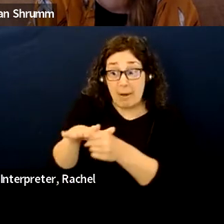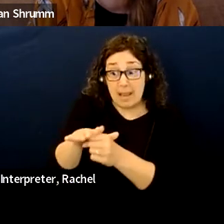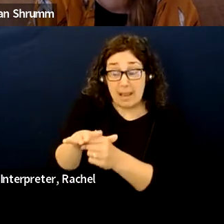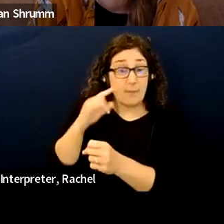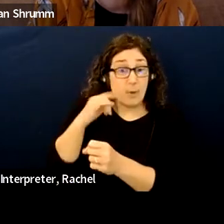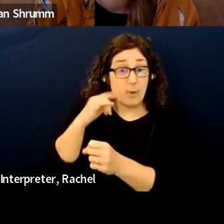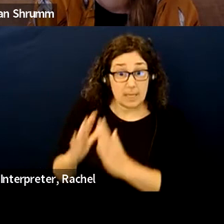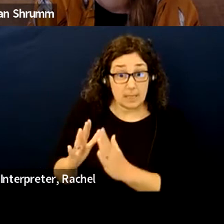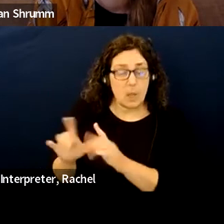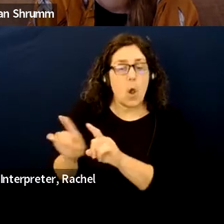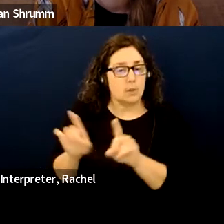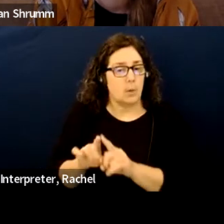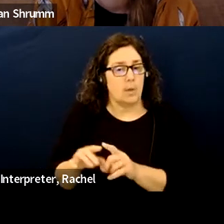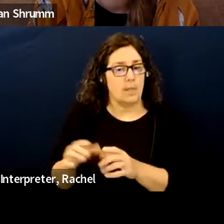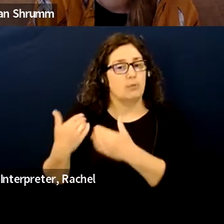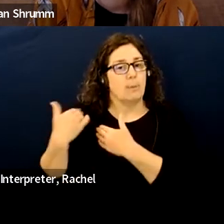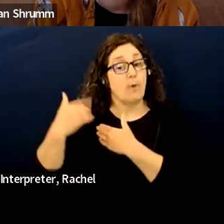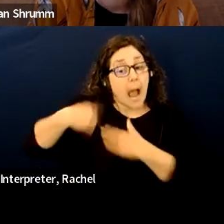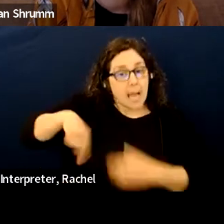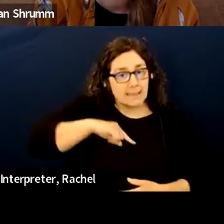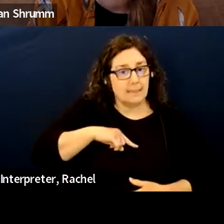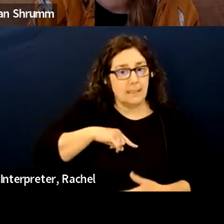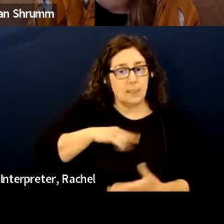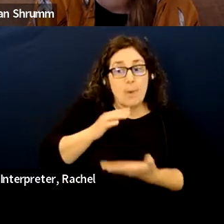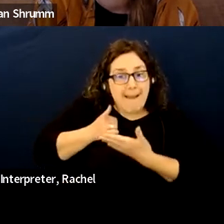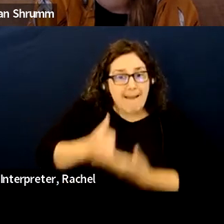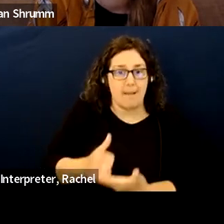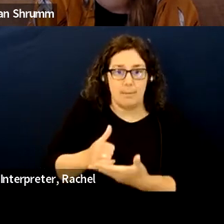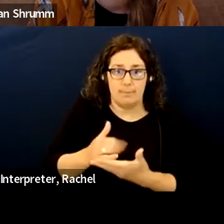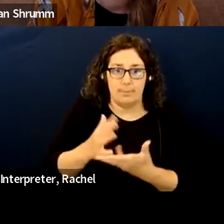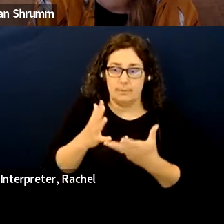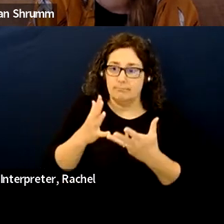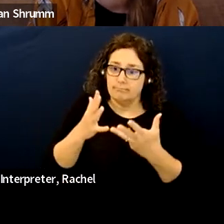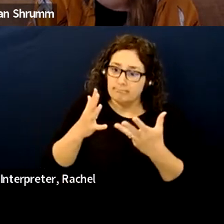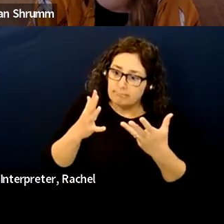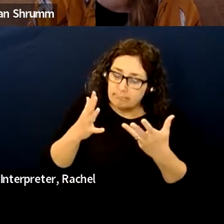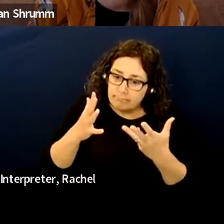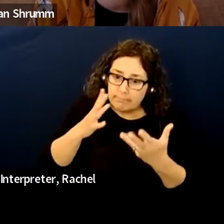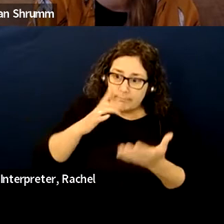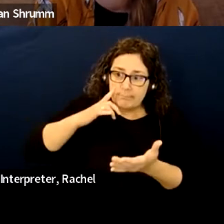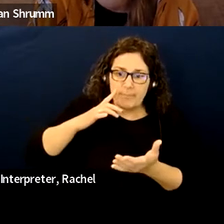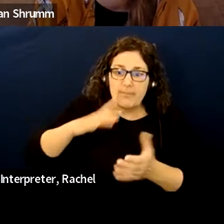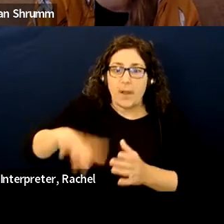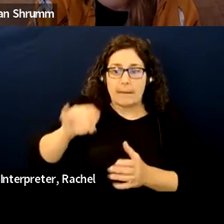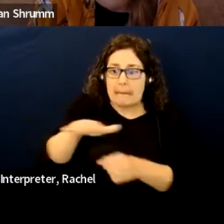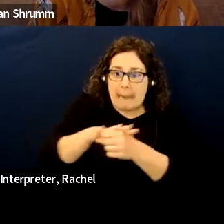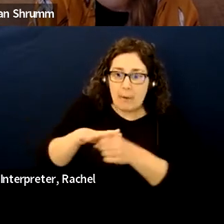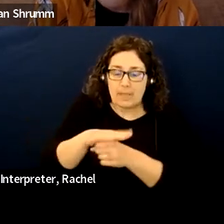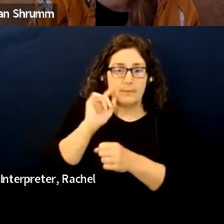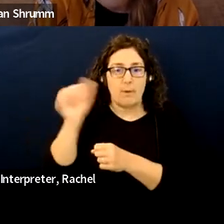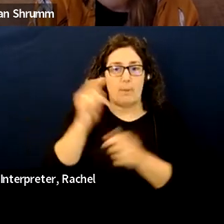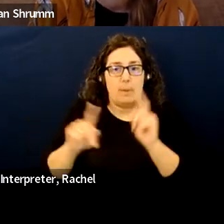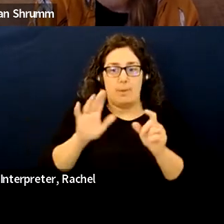there's also a responsibility on us to help carve out bigger areas for other people as well, and to advocate for